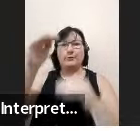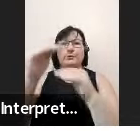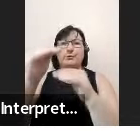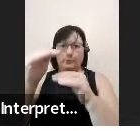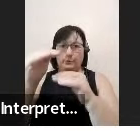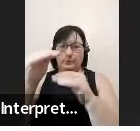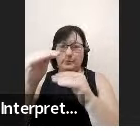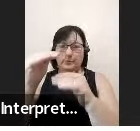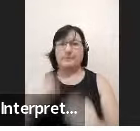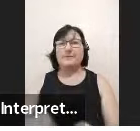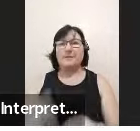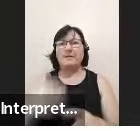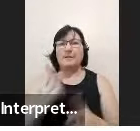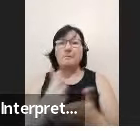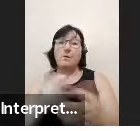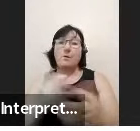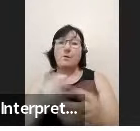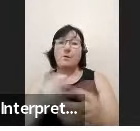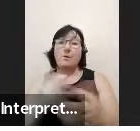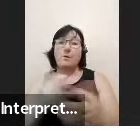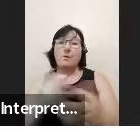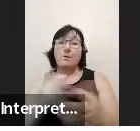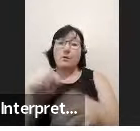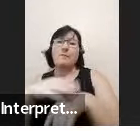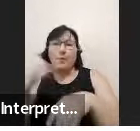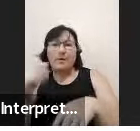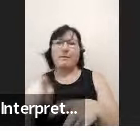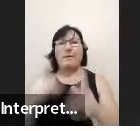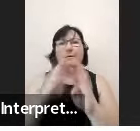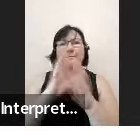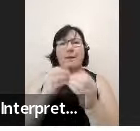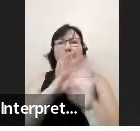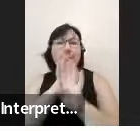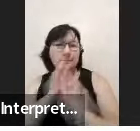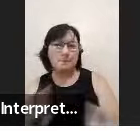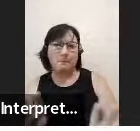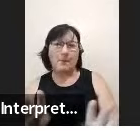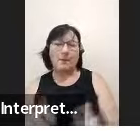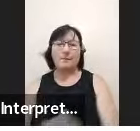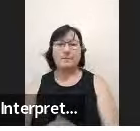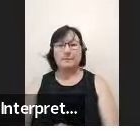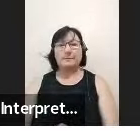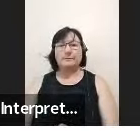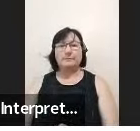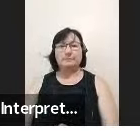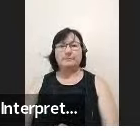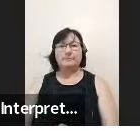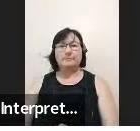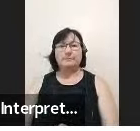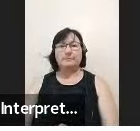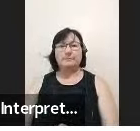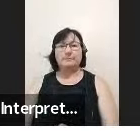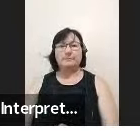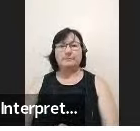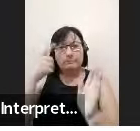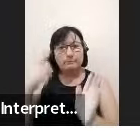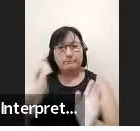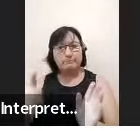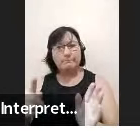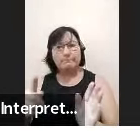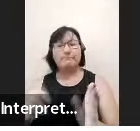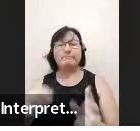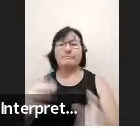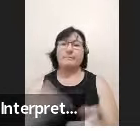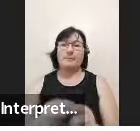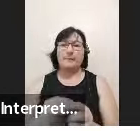simplifying our processes. We also then do audit or validation, depending on what application did you submit.